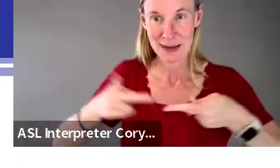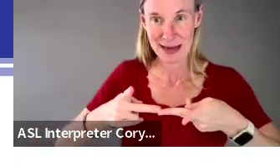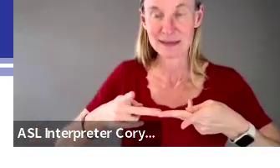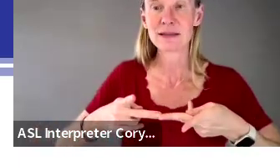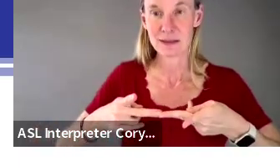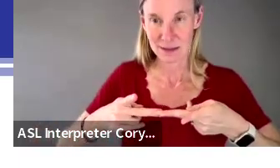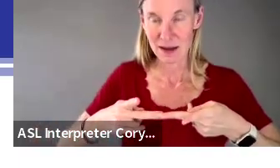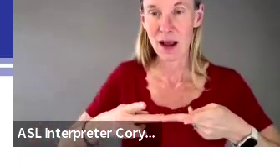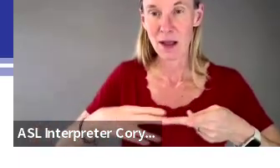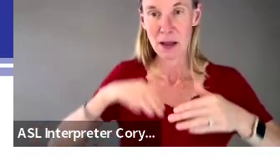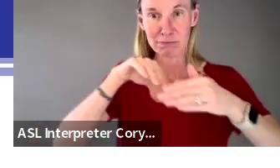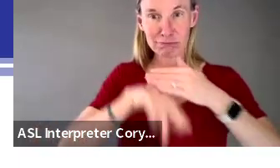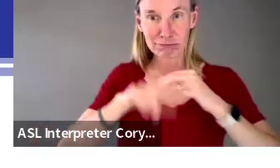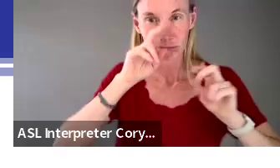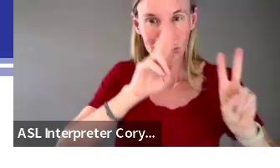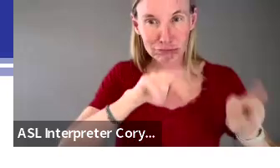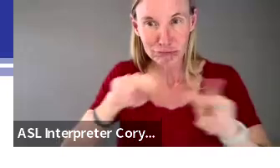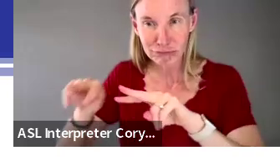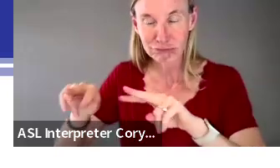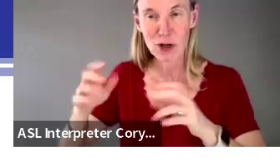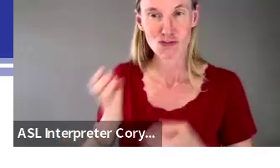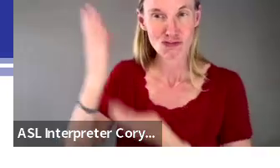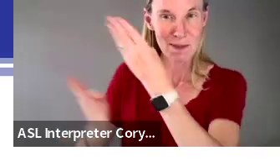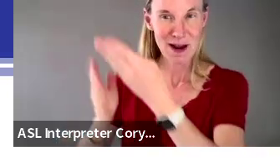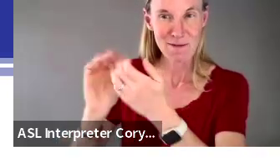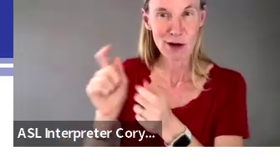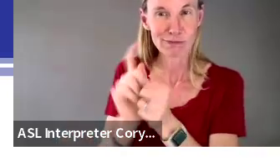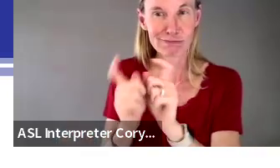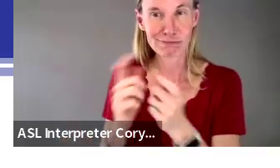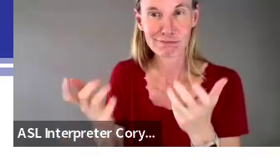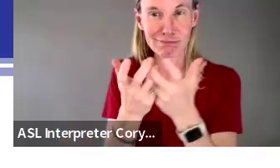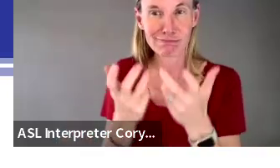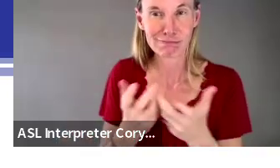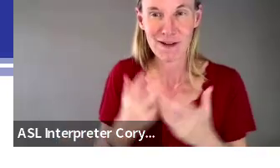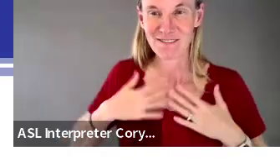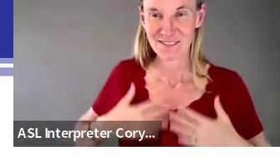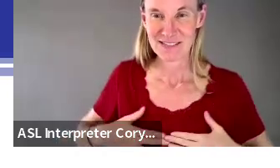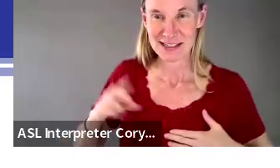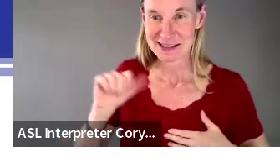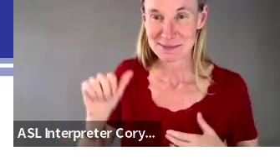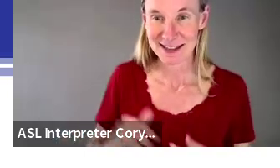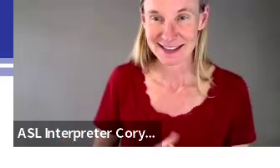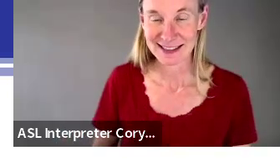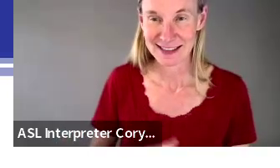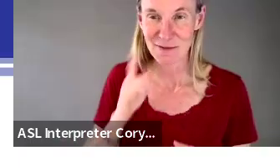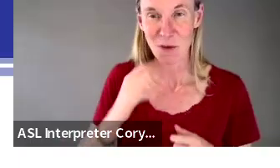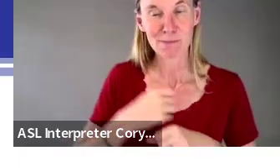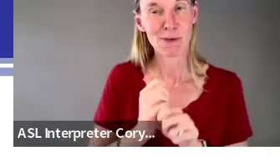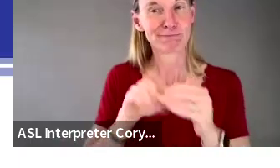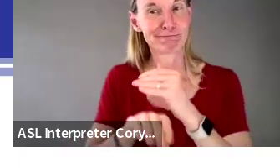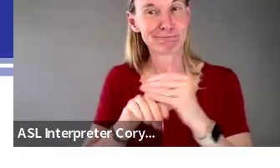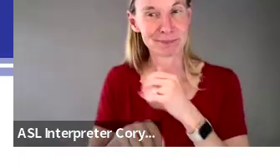give recommendations for steps for remediation if necessary for physical uh, environments.